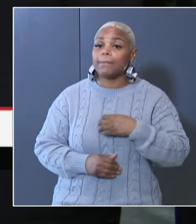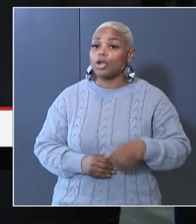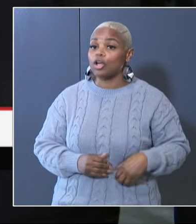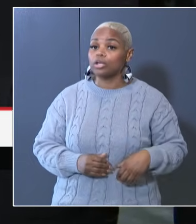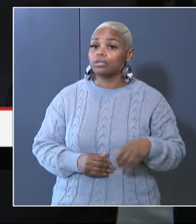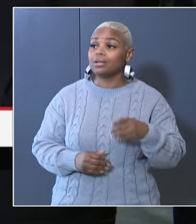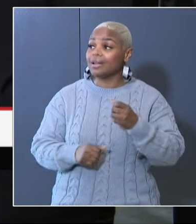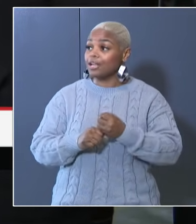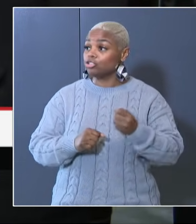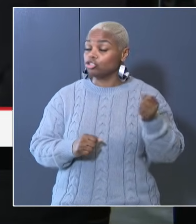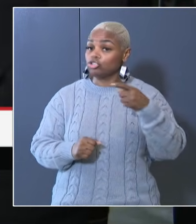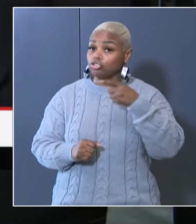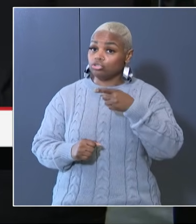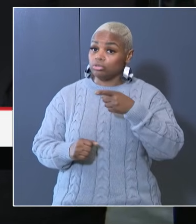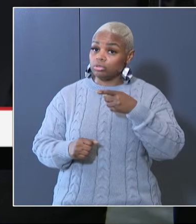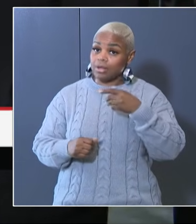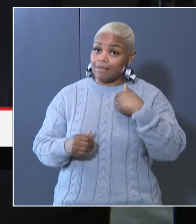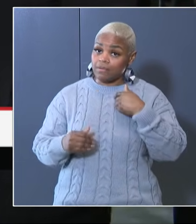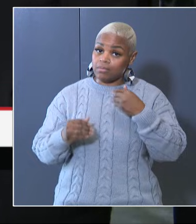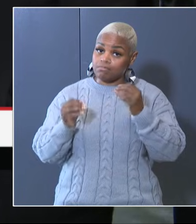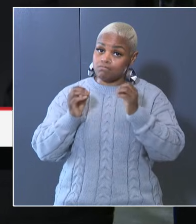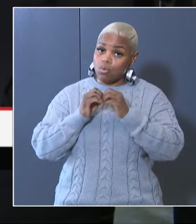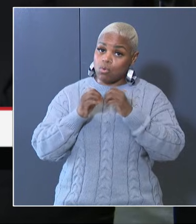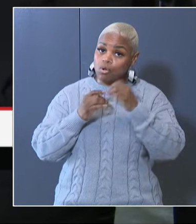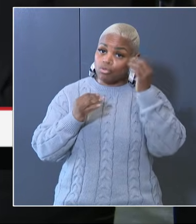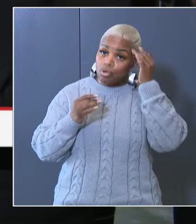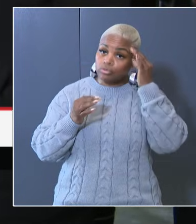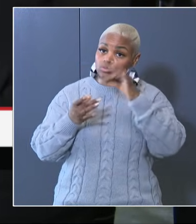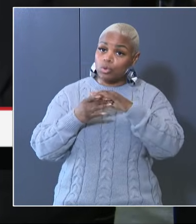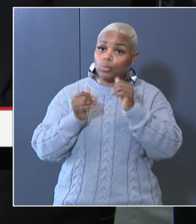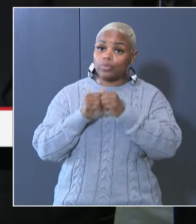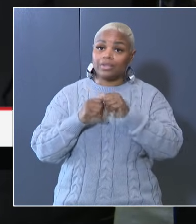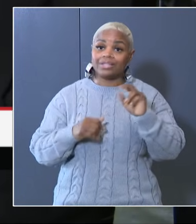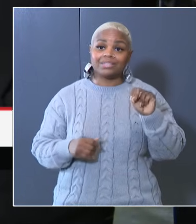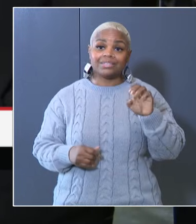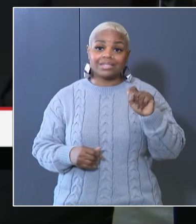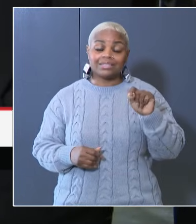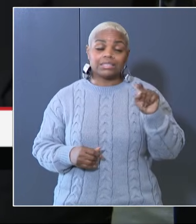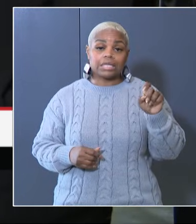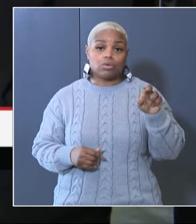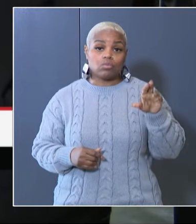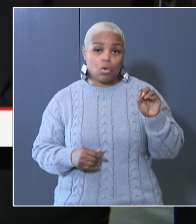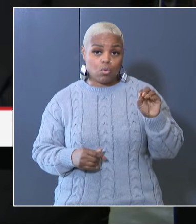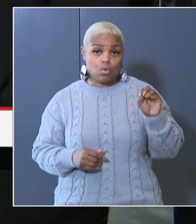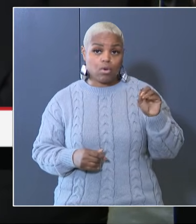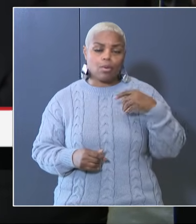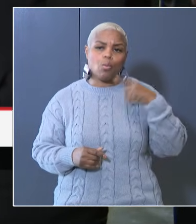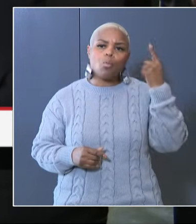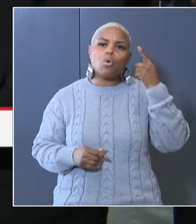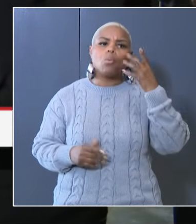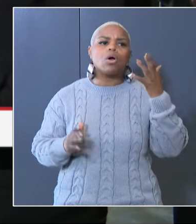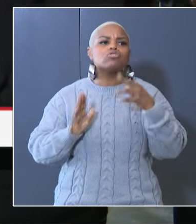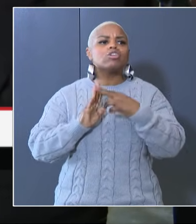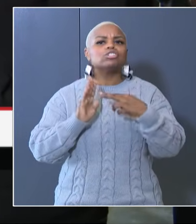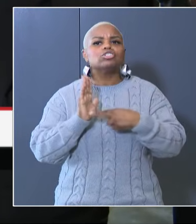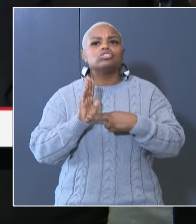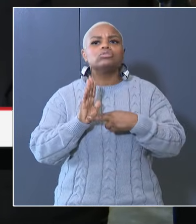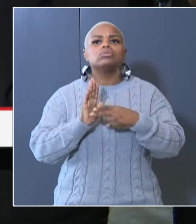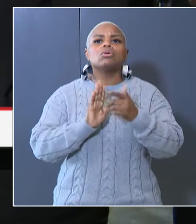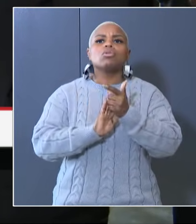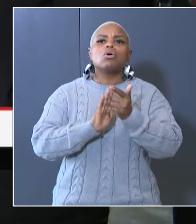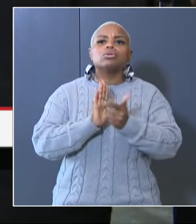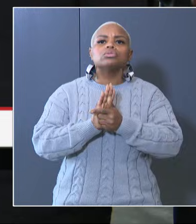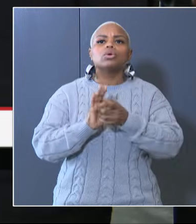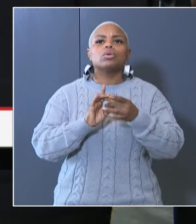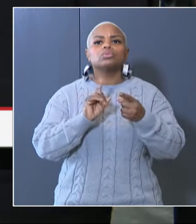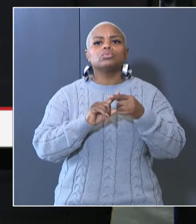of 2026. I wanted to ask if you were on track to deliver on laying out those regulations and requirements for buildings similar to this, and